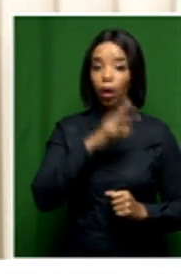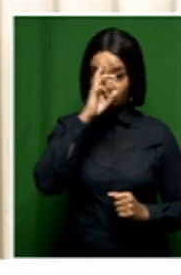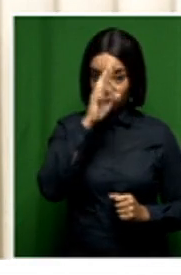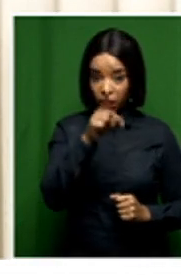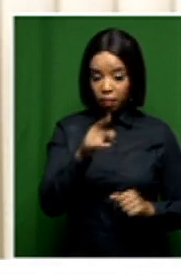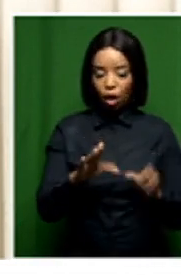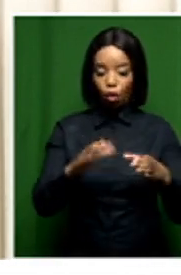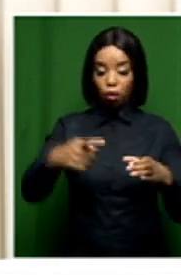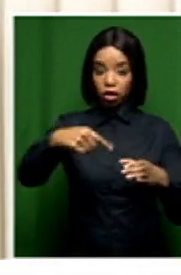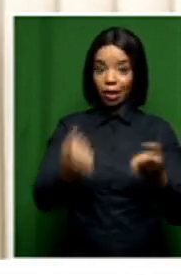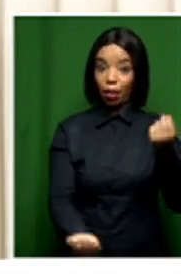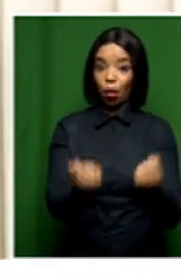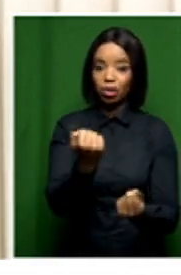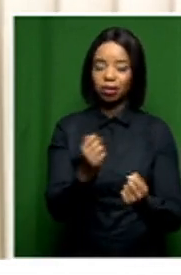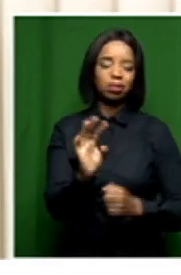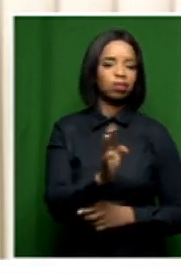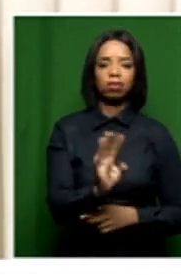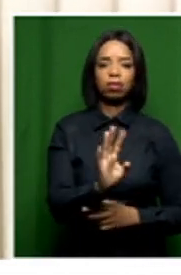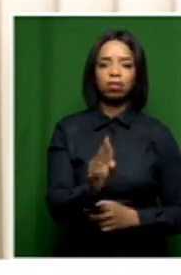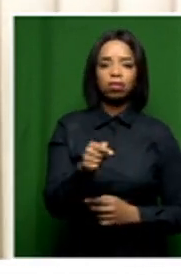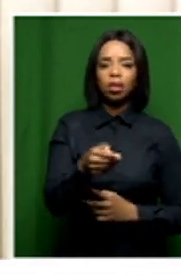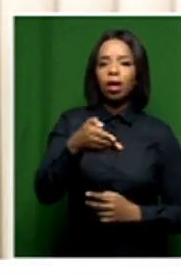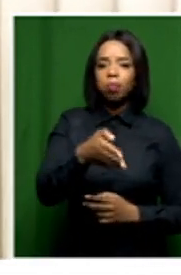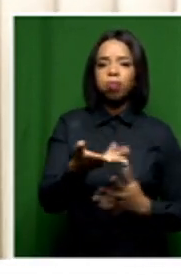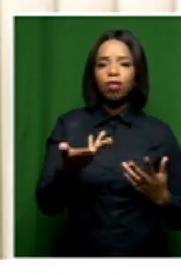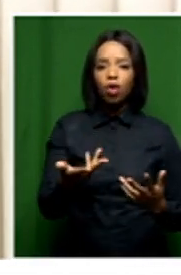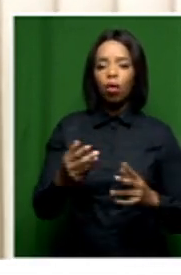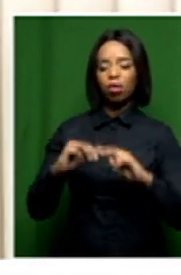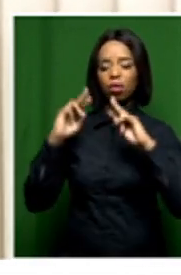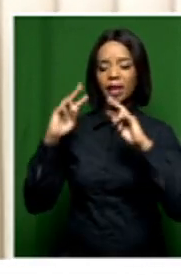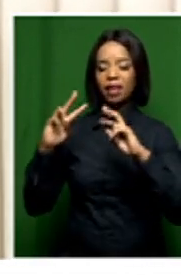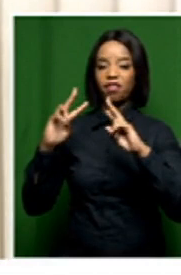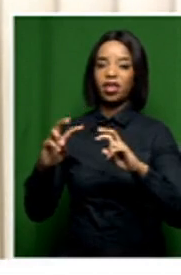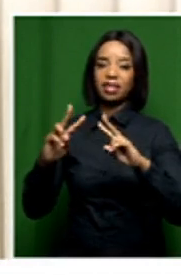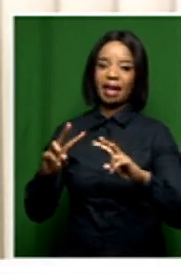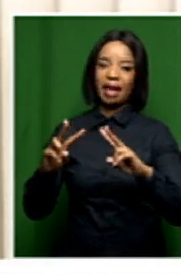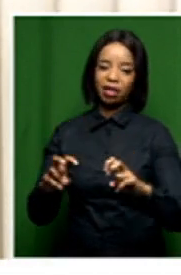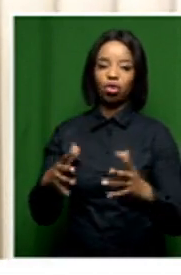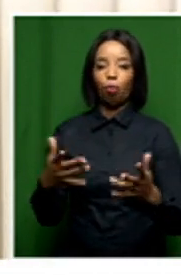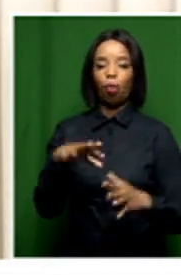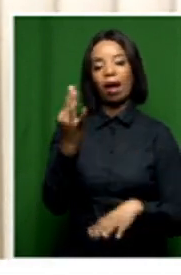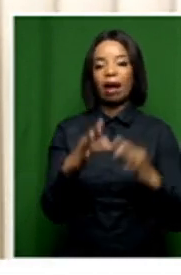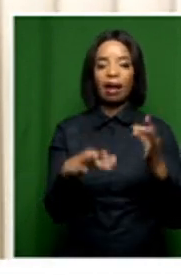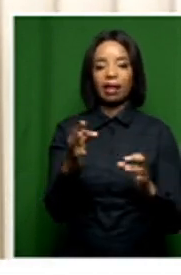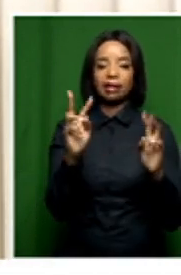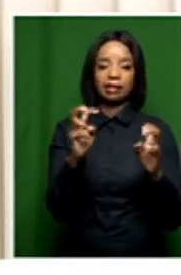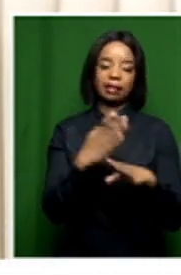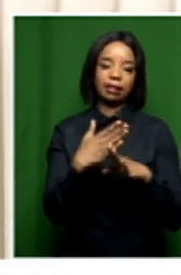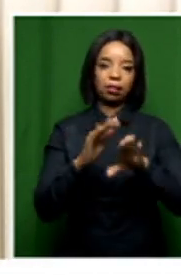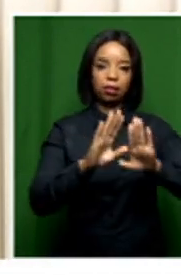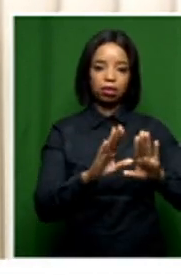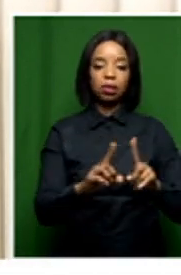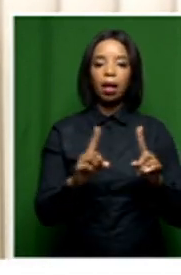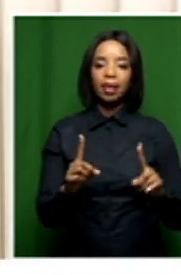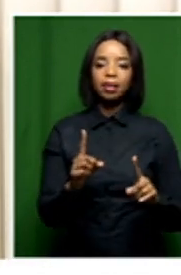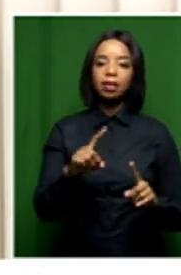The existence is purely on a quasi-investigative type of situation or analysis. So there may be instances where they would